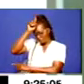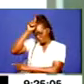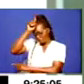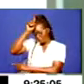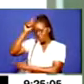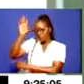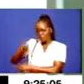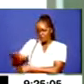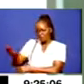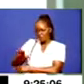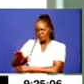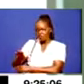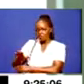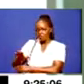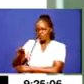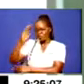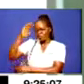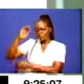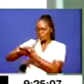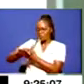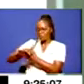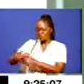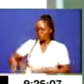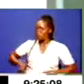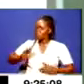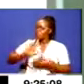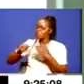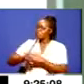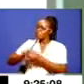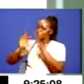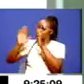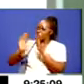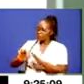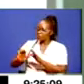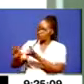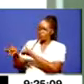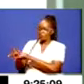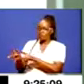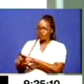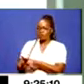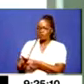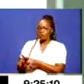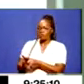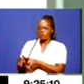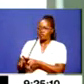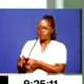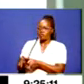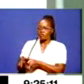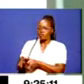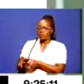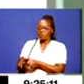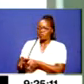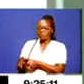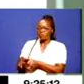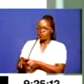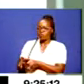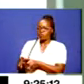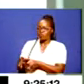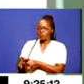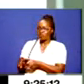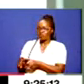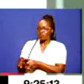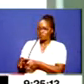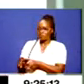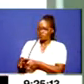we believe all lives are important. And one thing that we have also realized is that apart from having